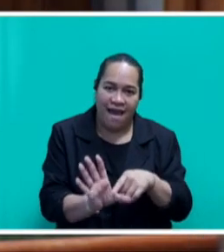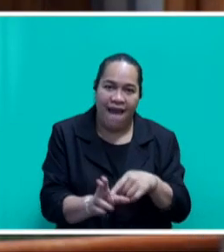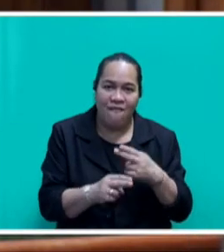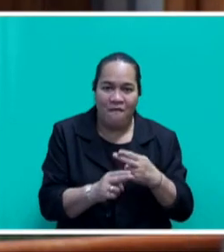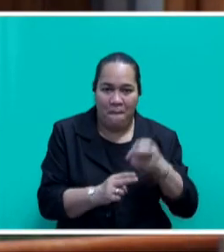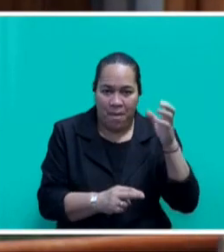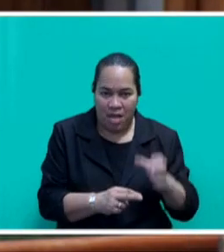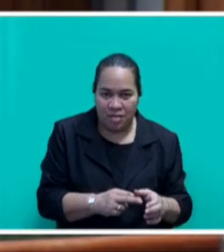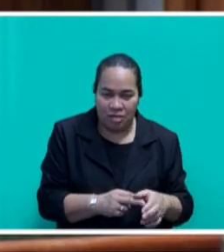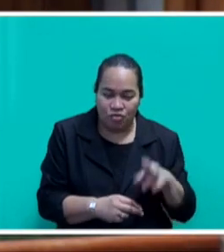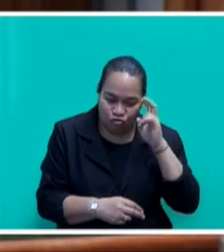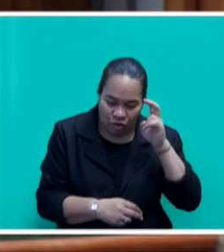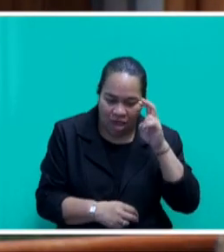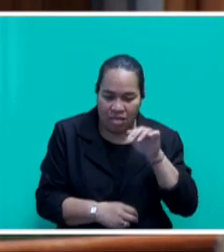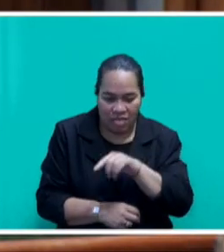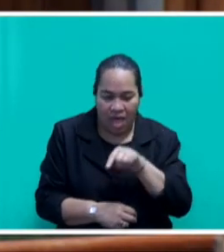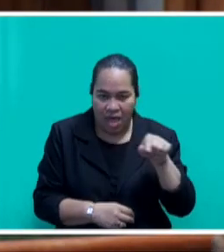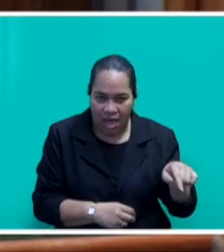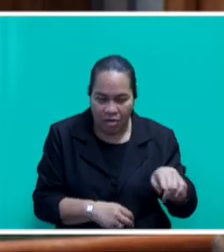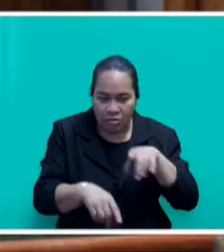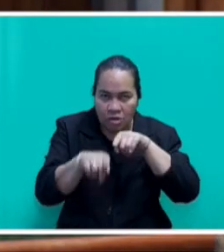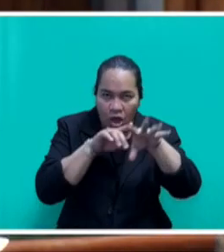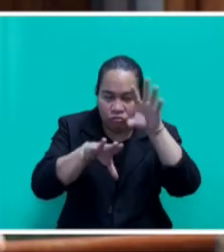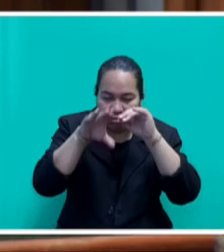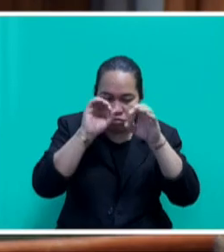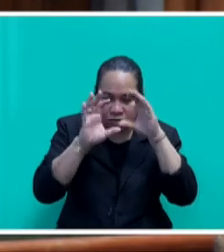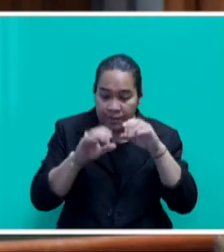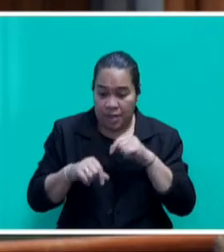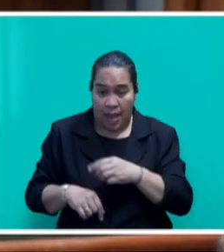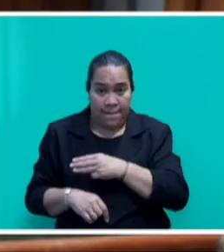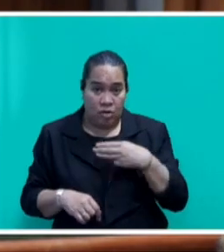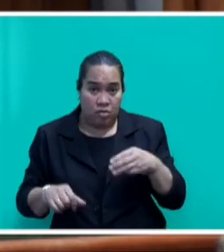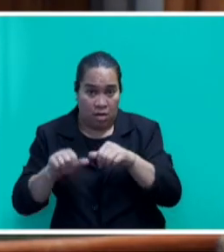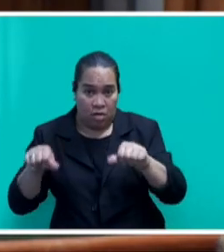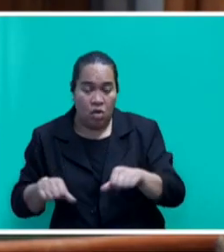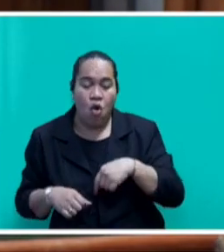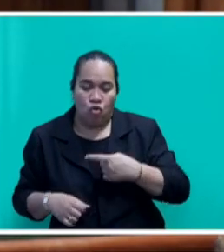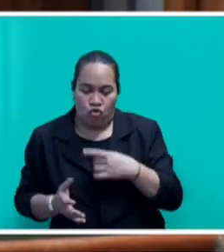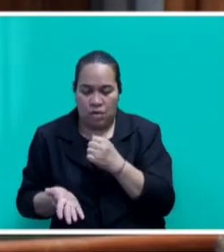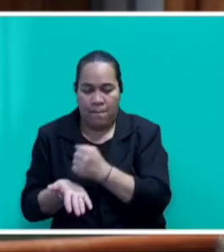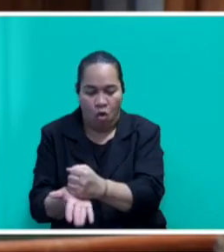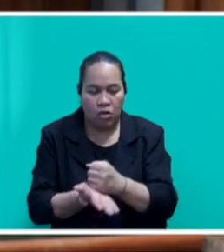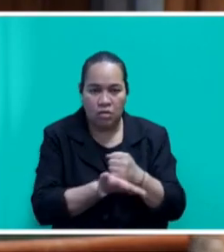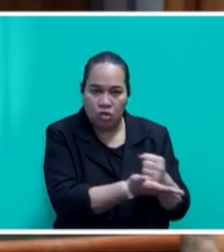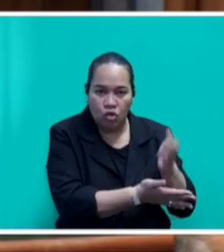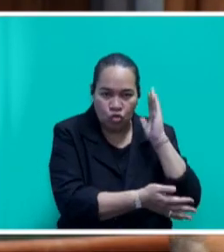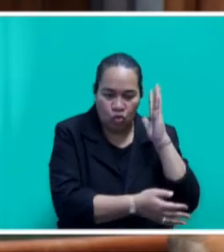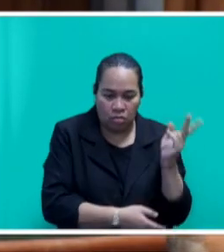and the Ministry continues to provide support for these two institutions